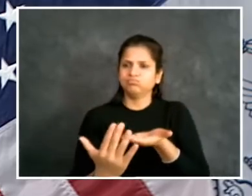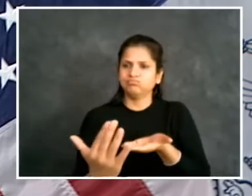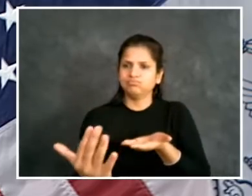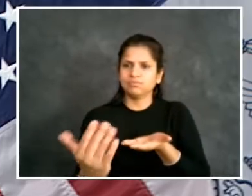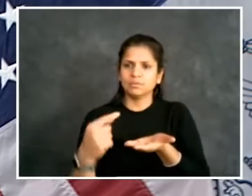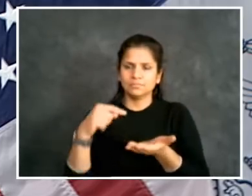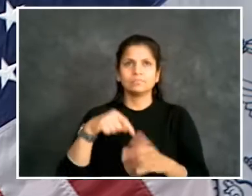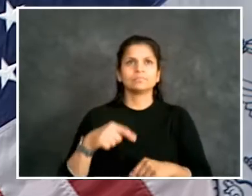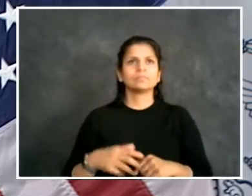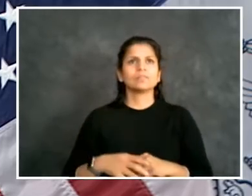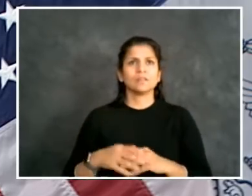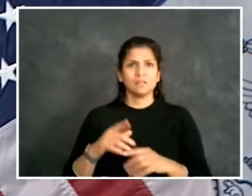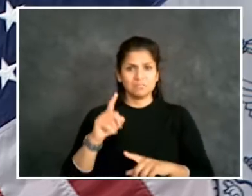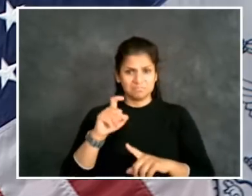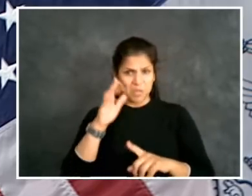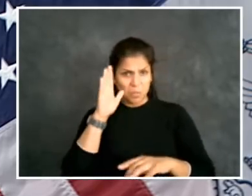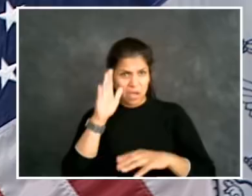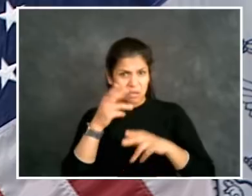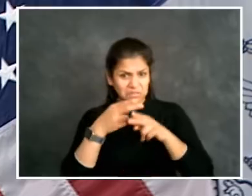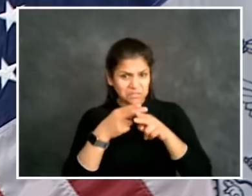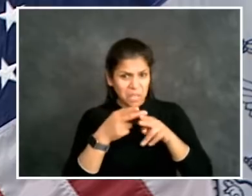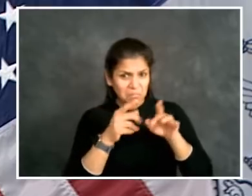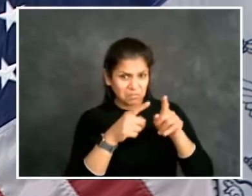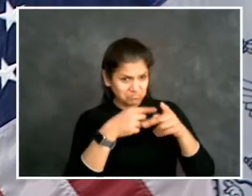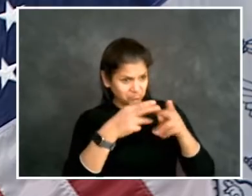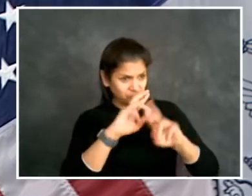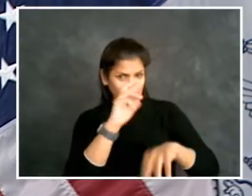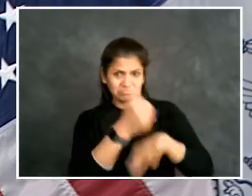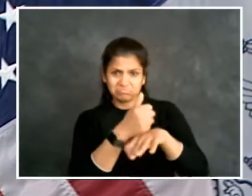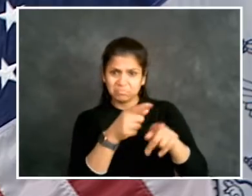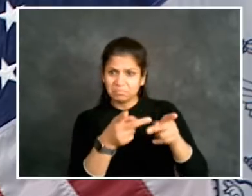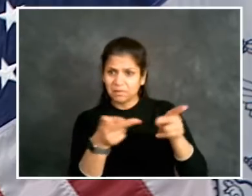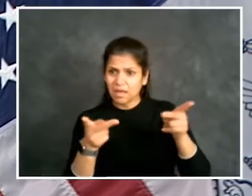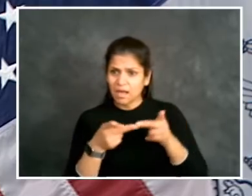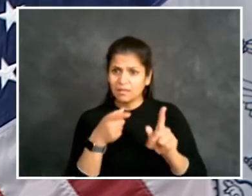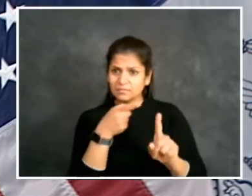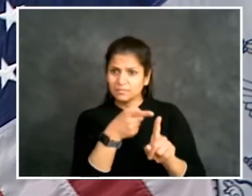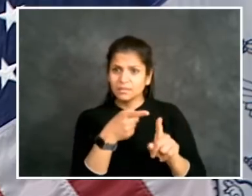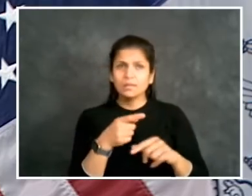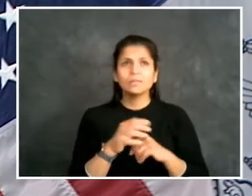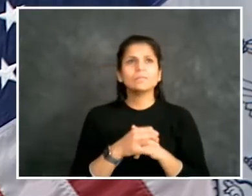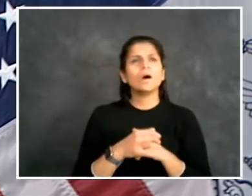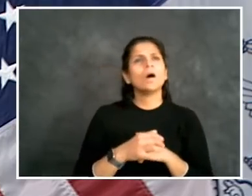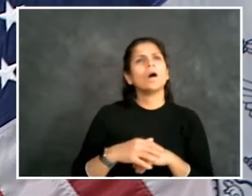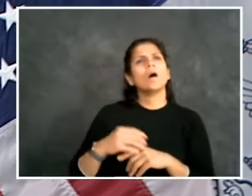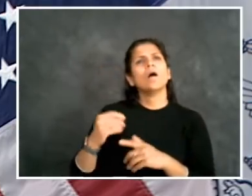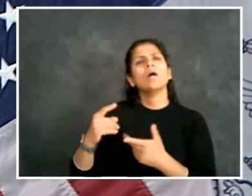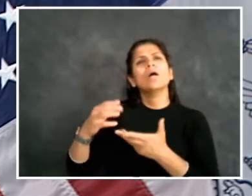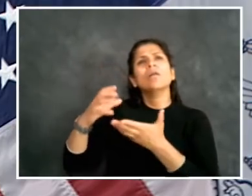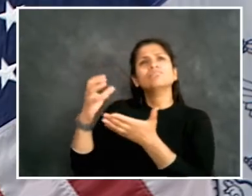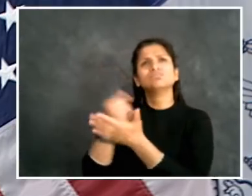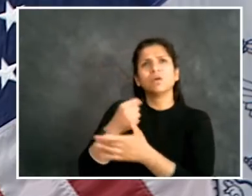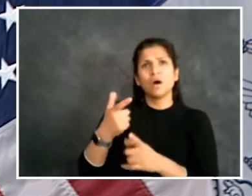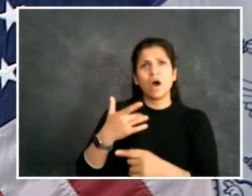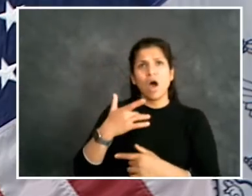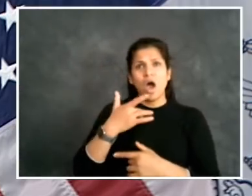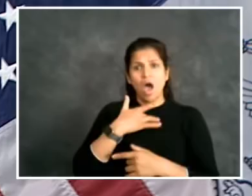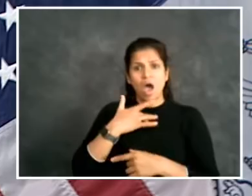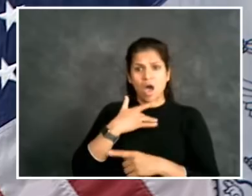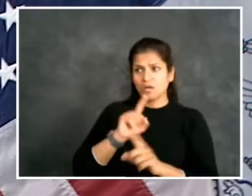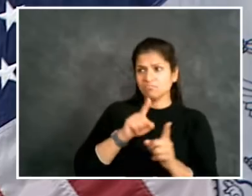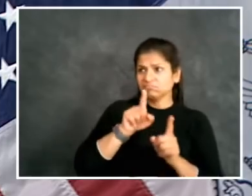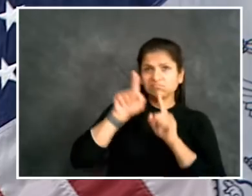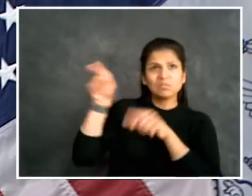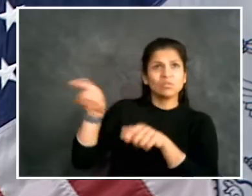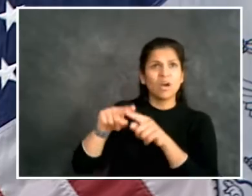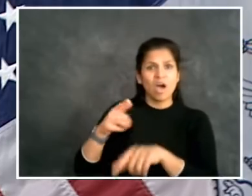of times, is that the funeral homes know that there's a lot of support available if they need it overwhelmingly. They've been